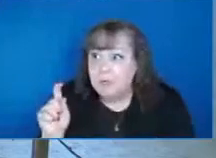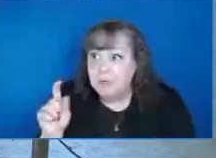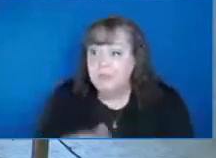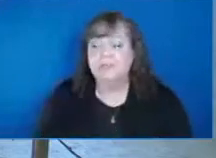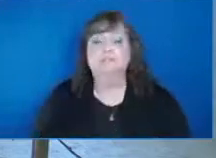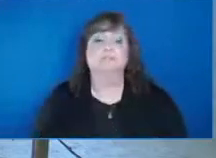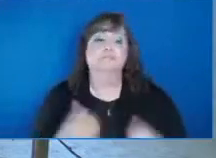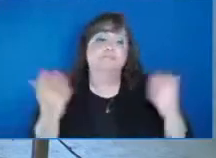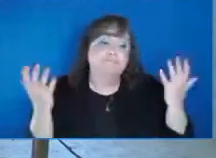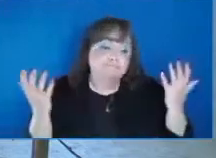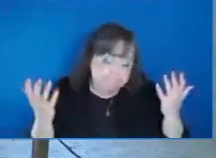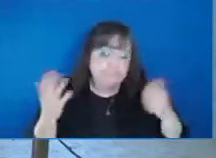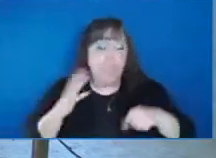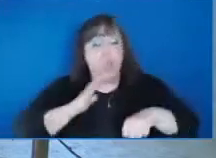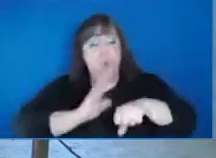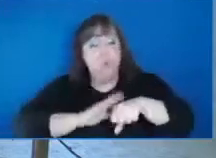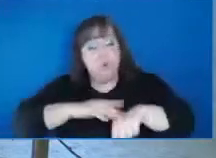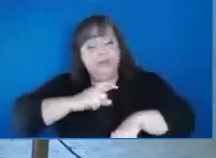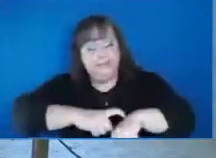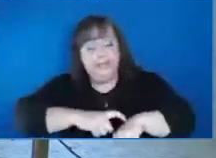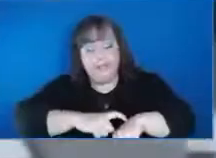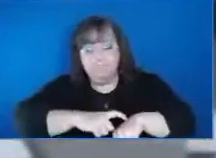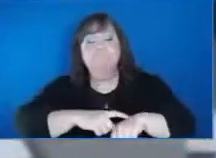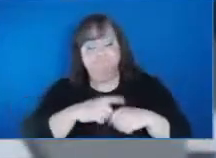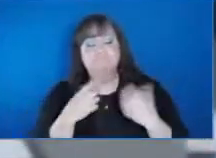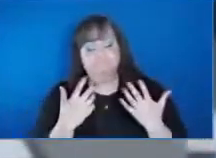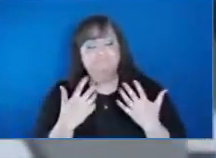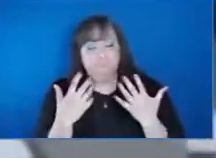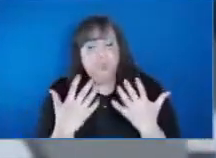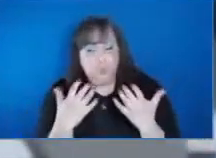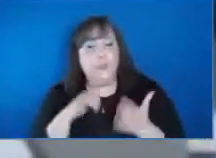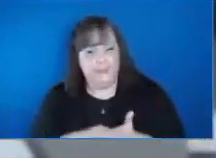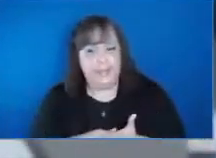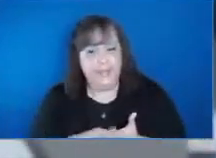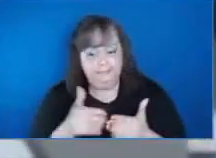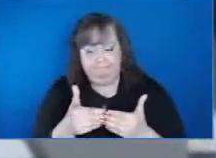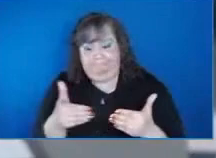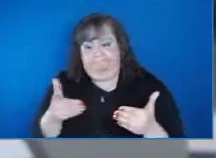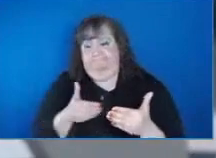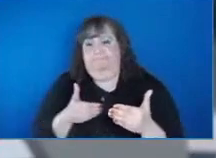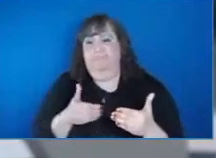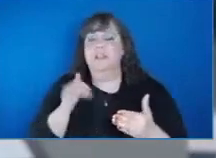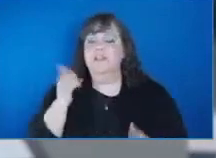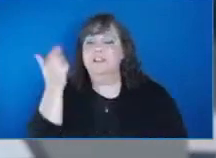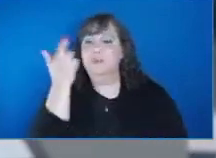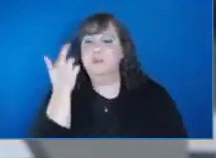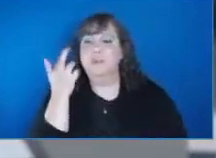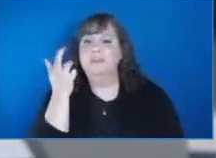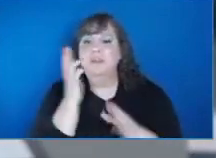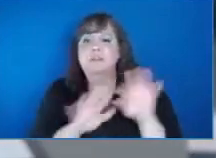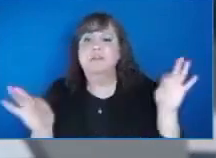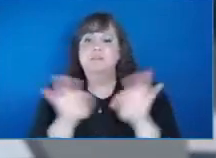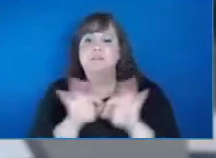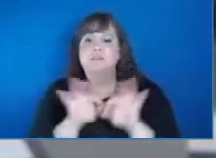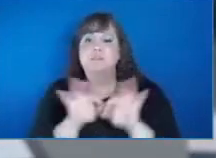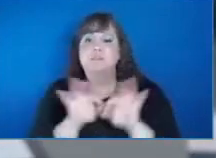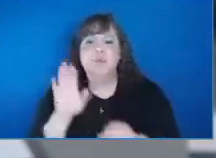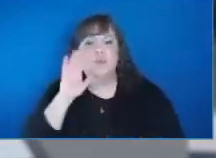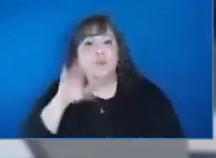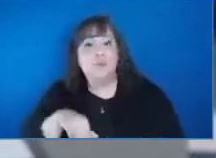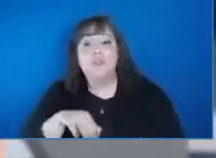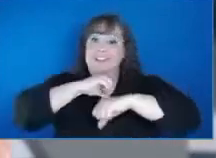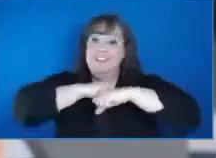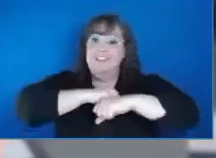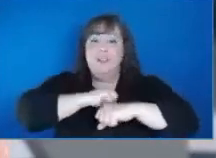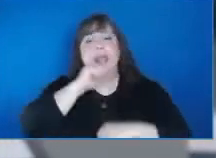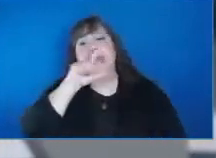time is really what you want. And this is really why it's important to understand that planetary defense is much more than just deflecting asteroids.